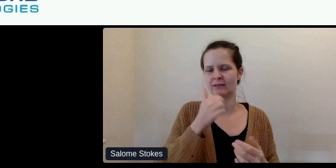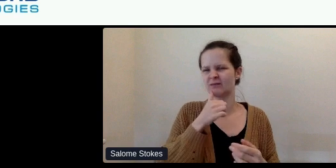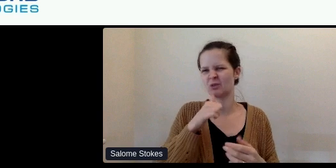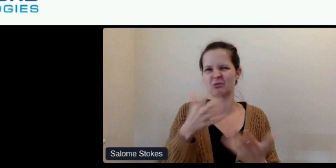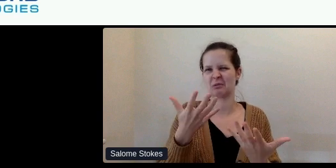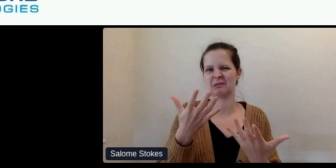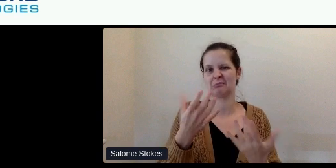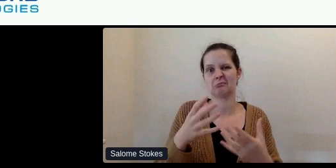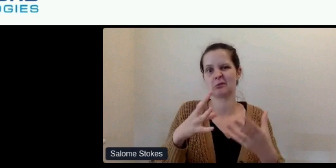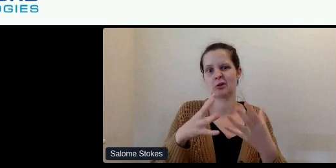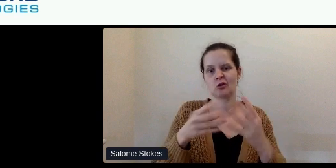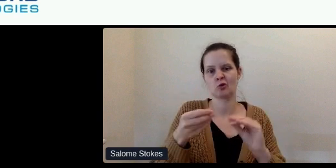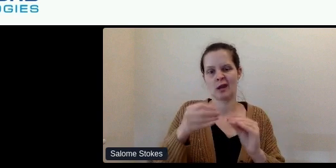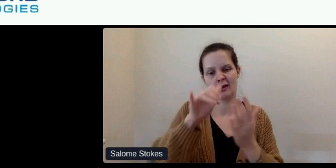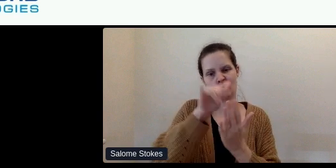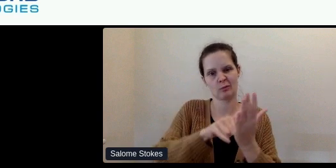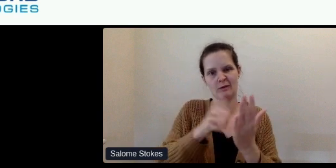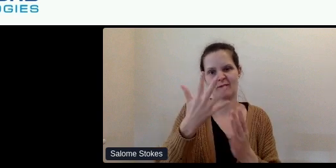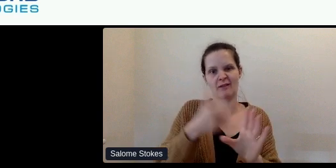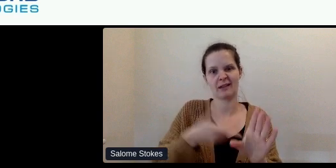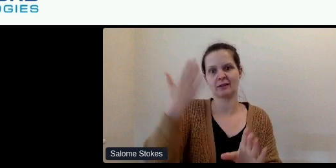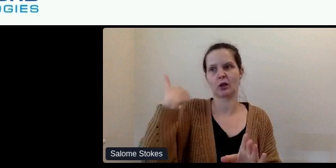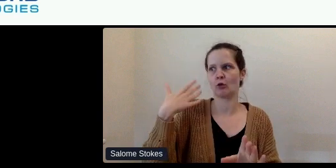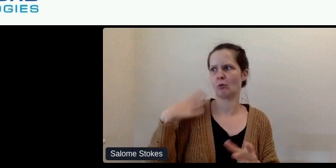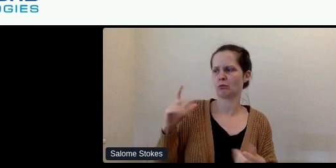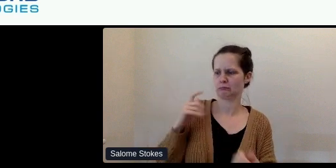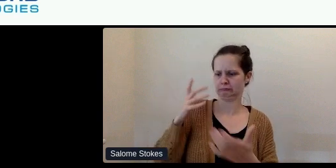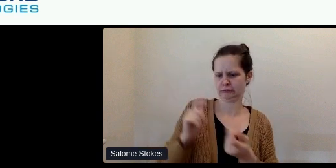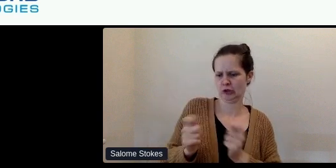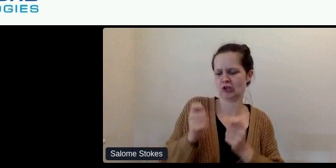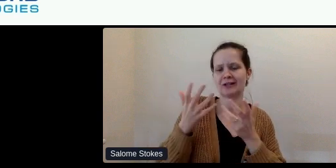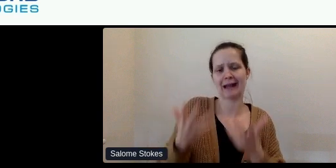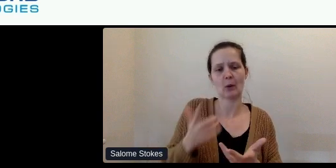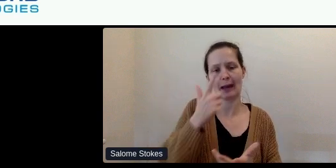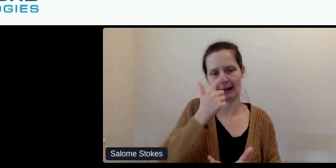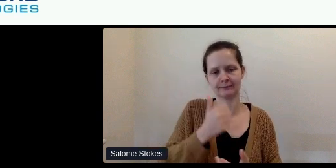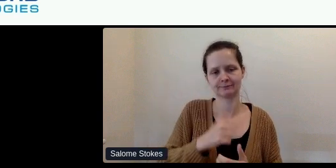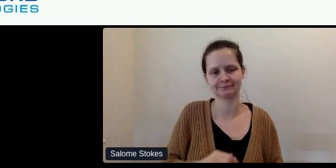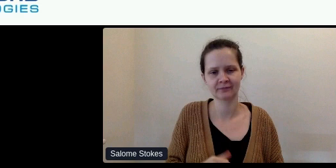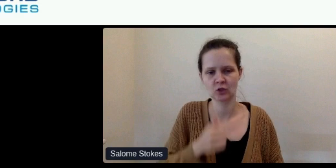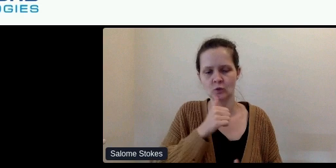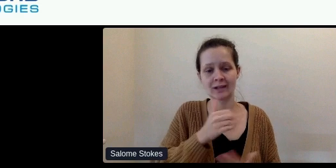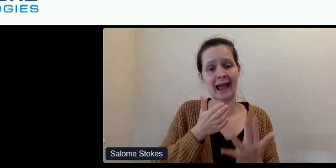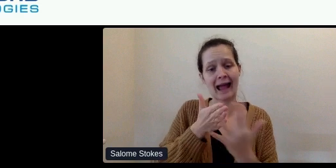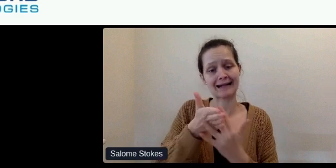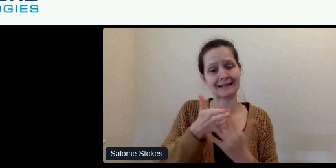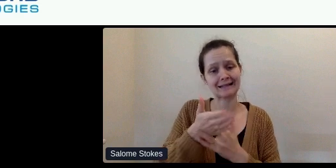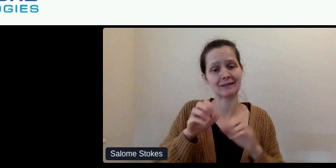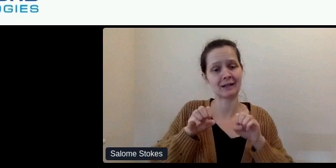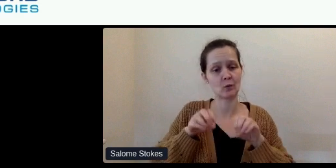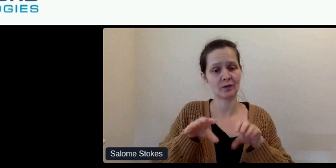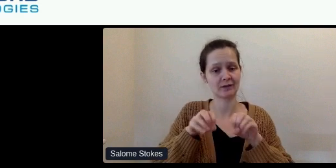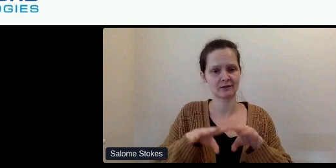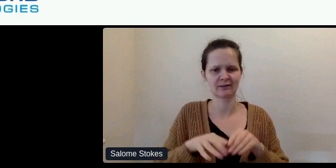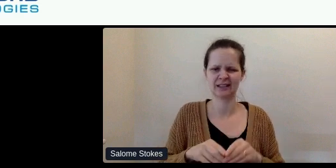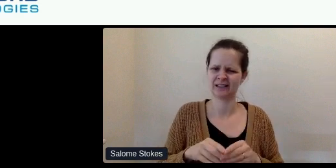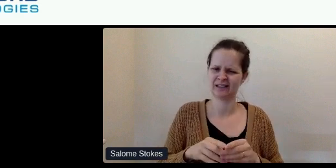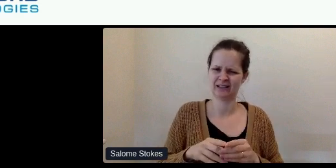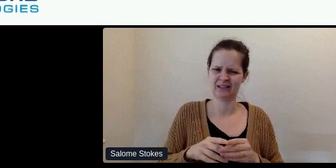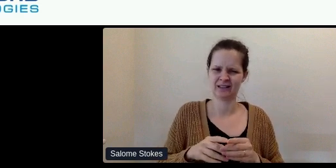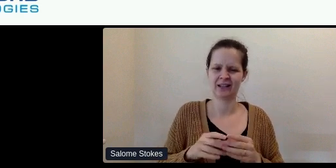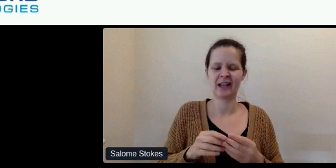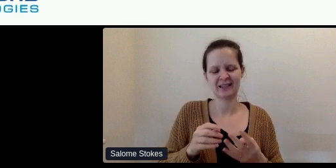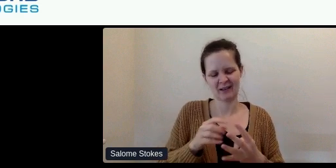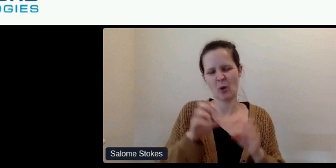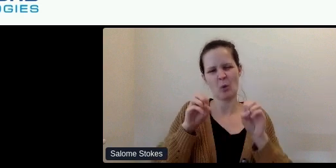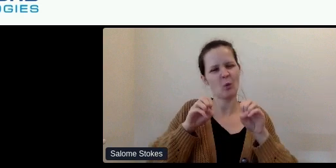created 5 minutes ago. And the accessibility wizard is a sort of 4-part process, which is very, very simple to use.